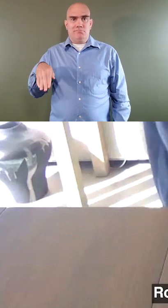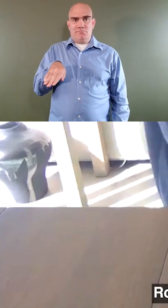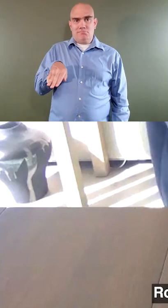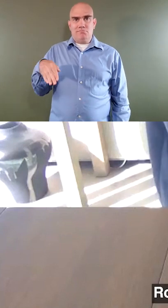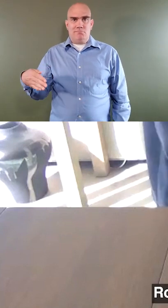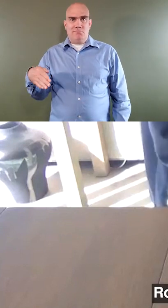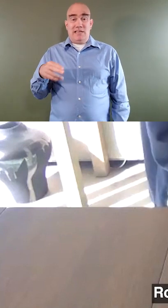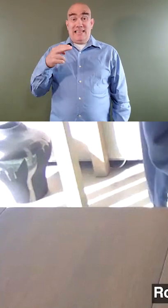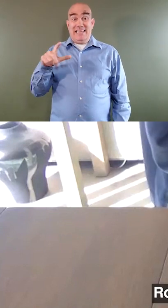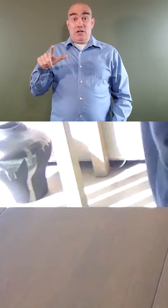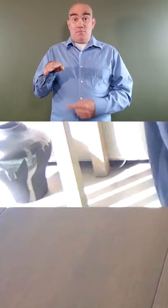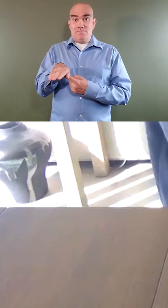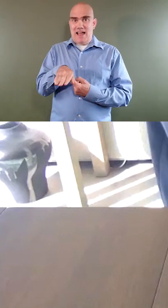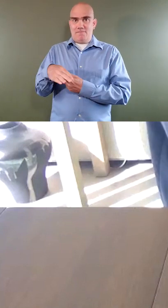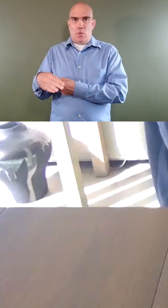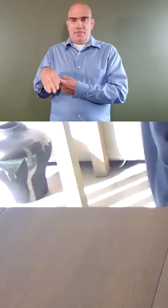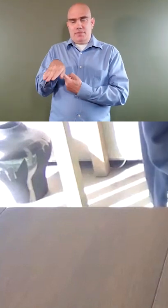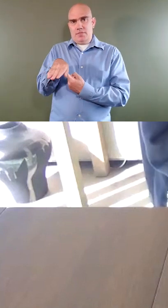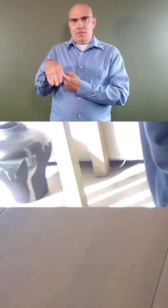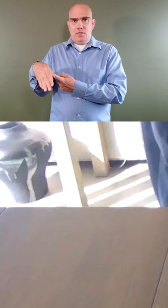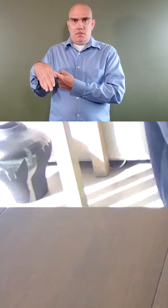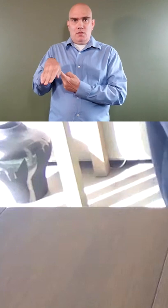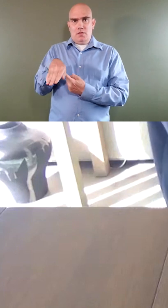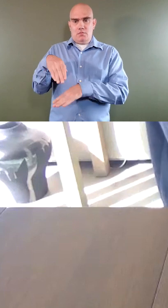Rocking the heel back and forth.